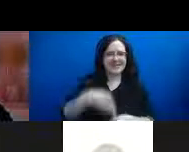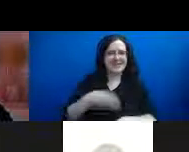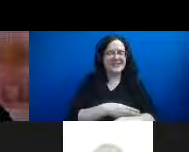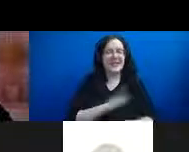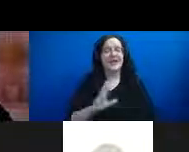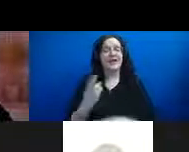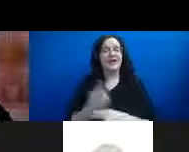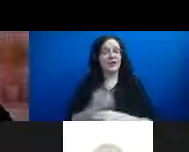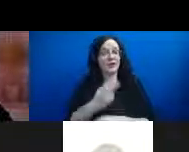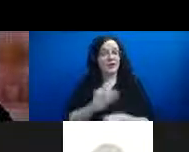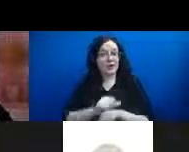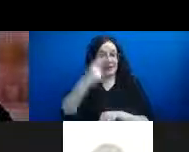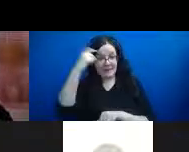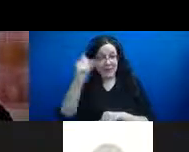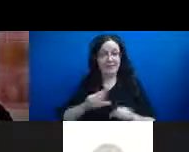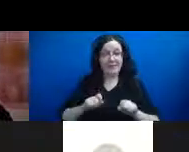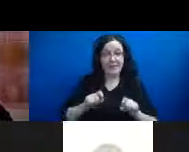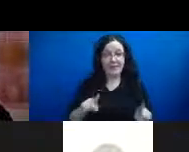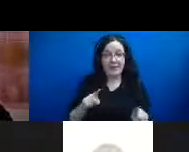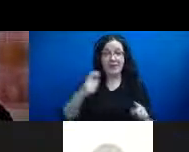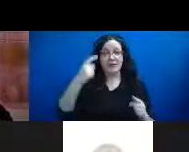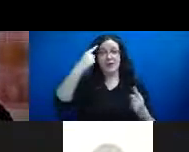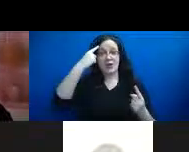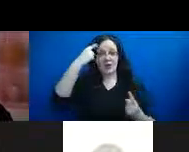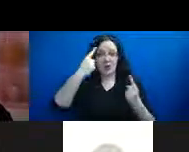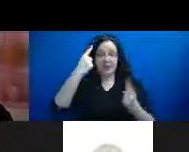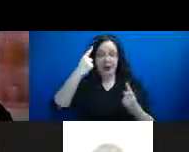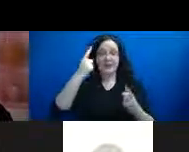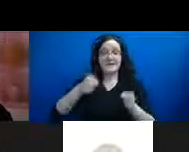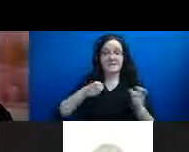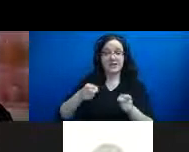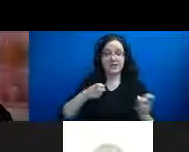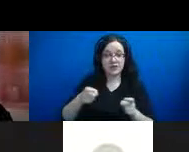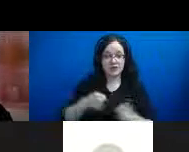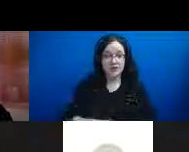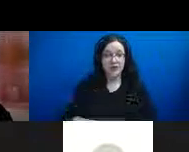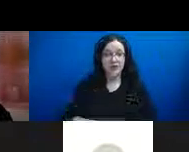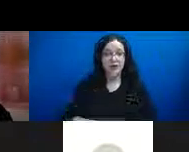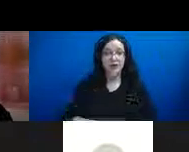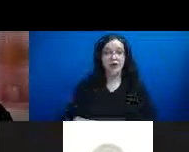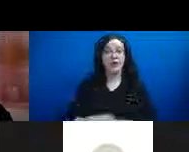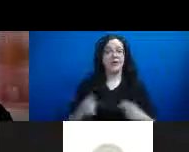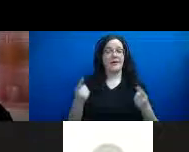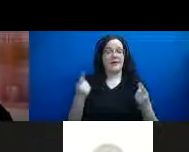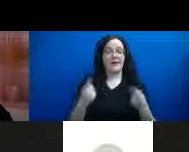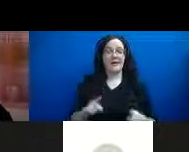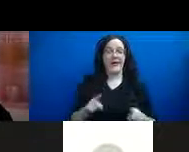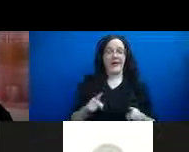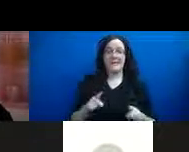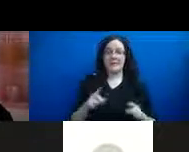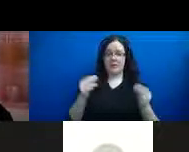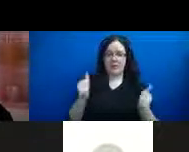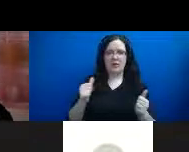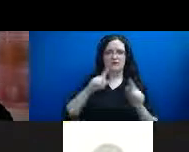working memory, impulsivity, cognitive control when stopping action, when rapidly responding. So something when